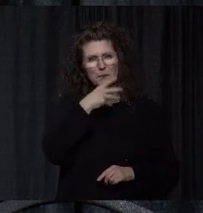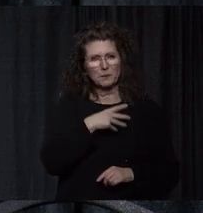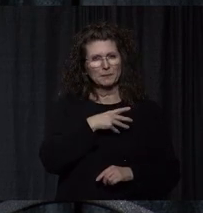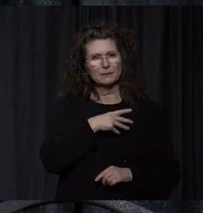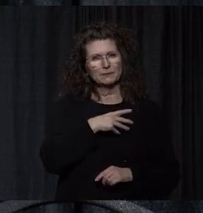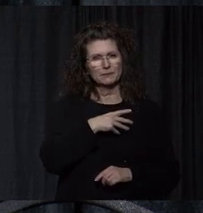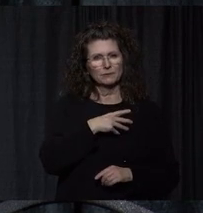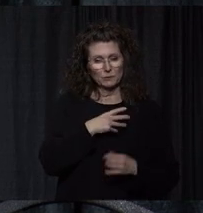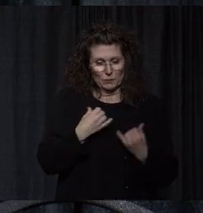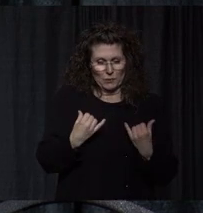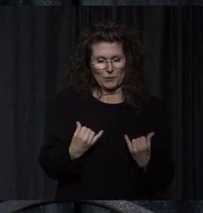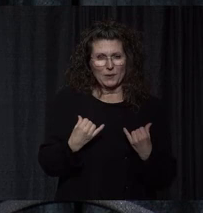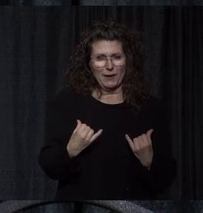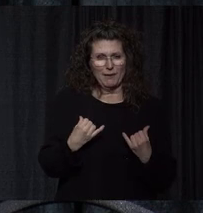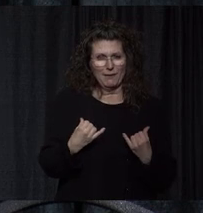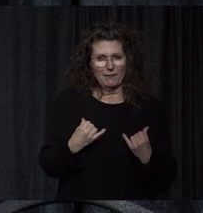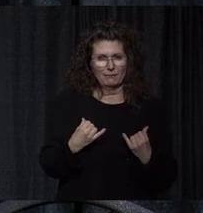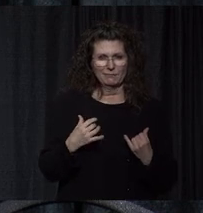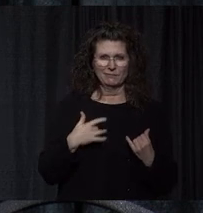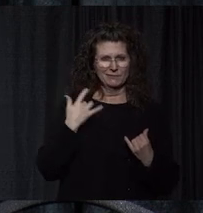It's impossible. I don't know.